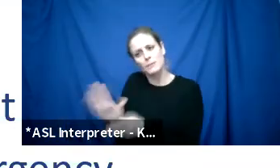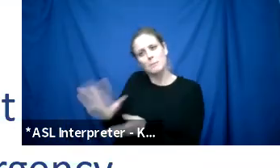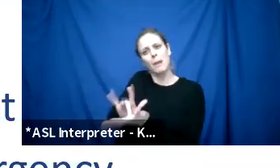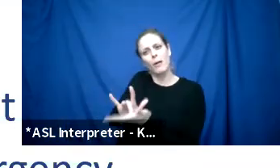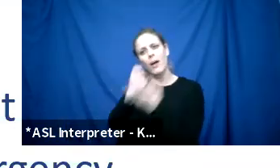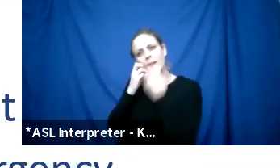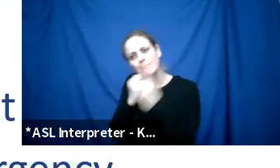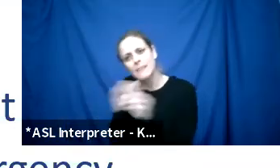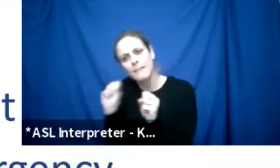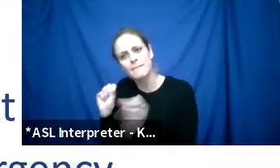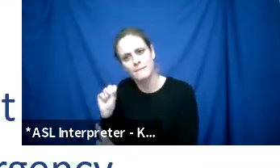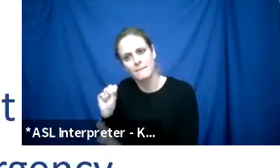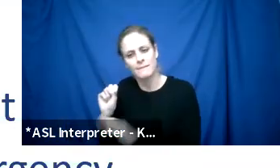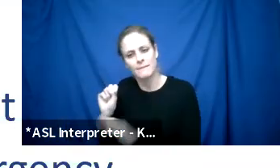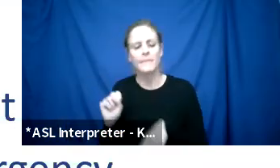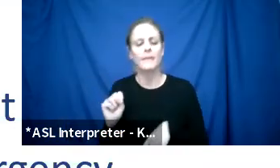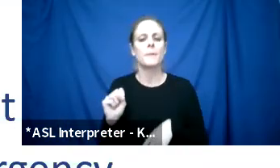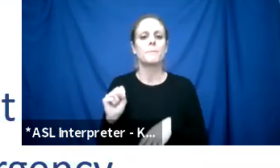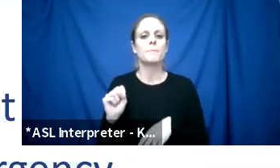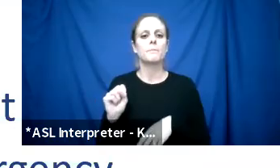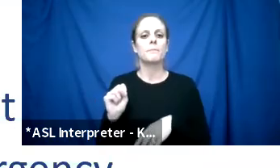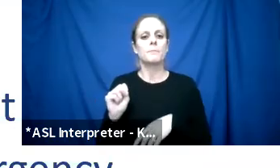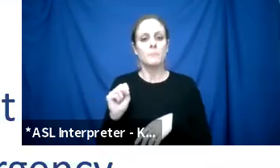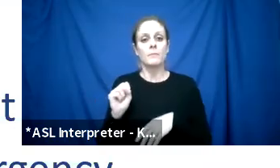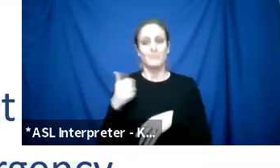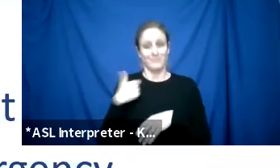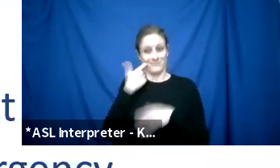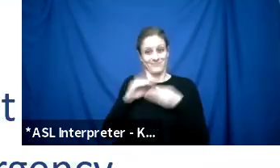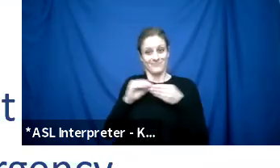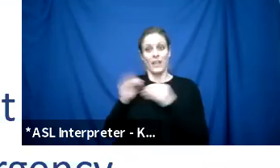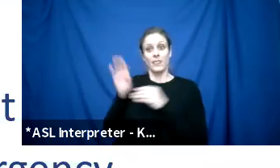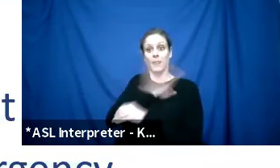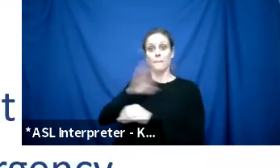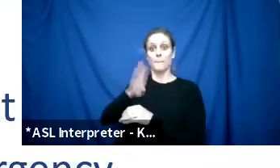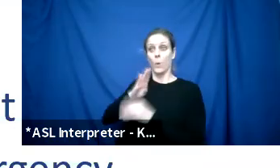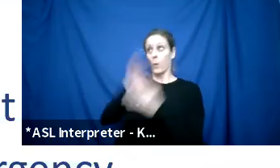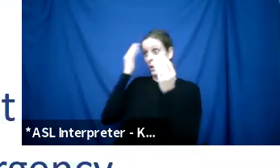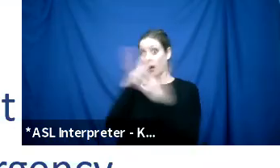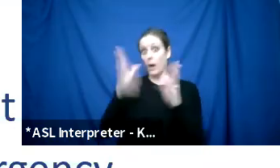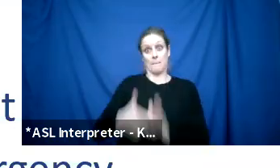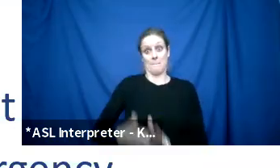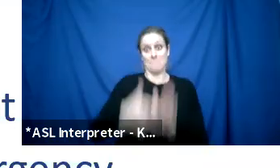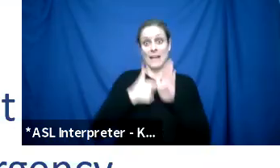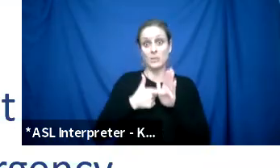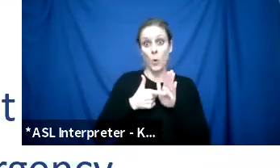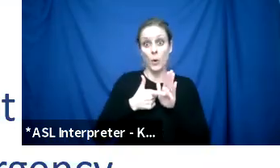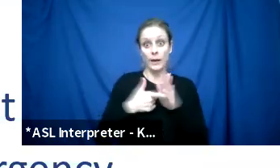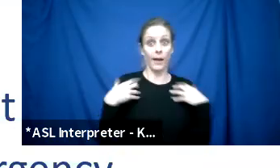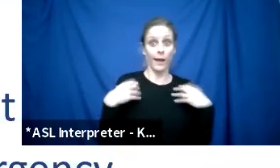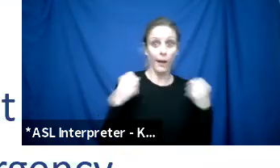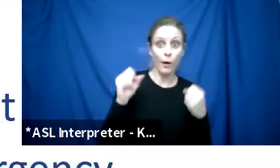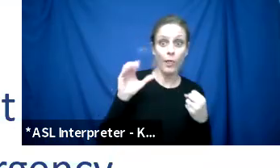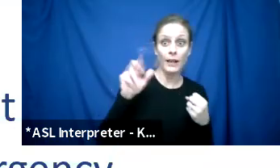stated before, as issued by the board, the standards are not mandatory on healthcare providers and